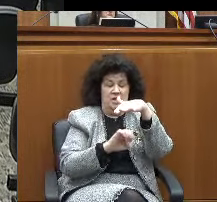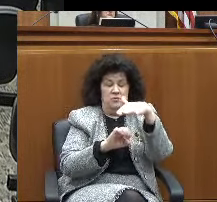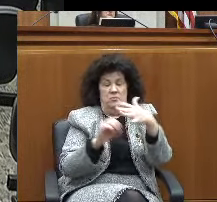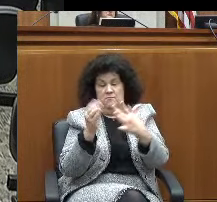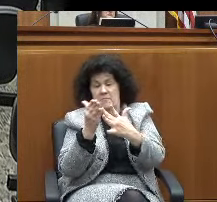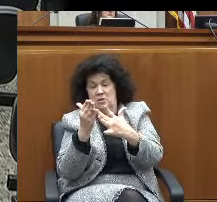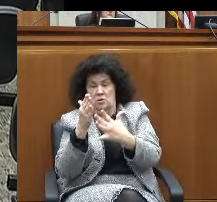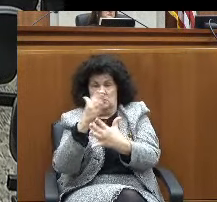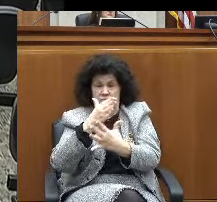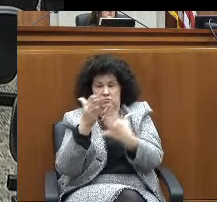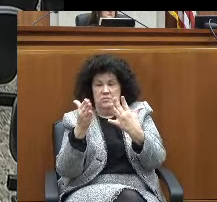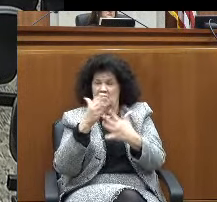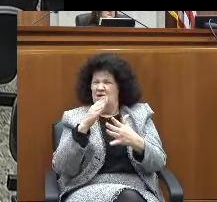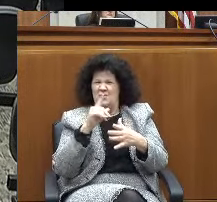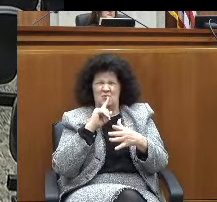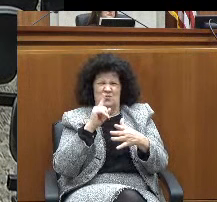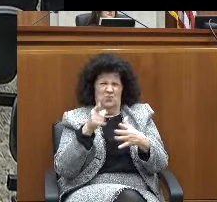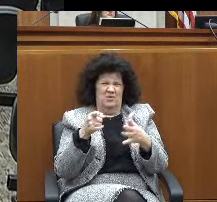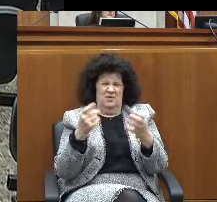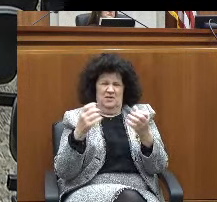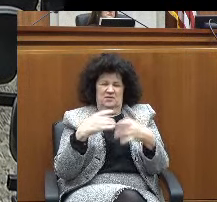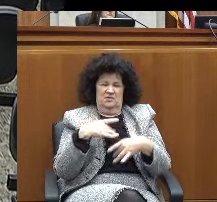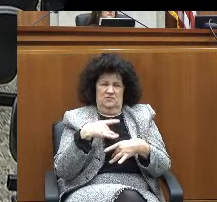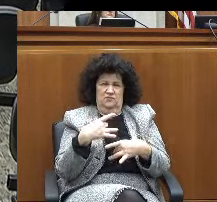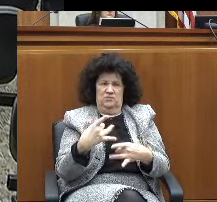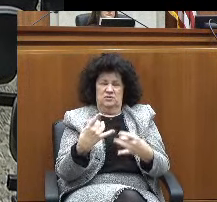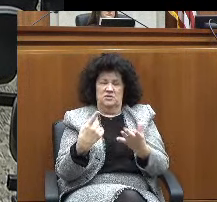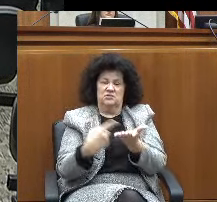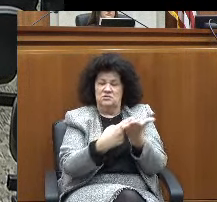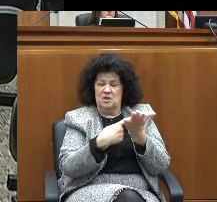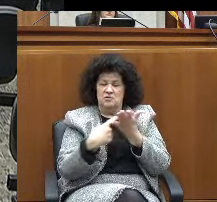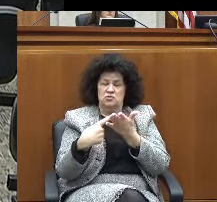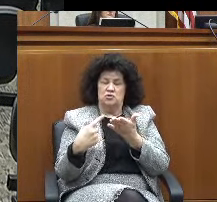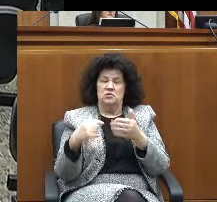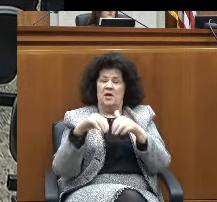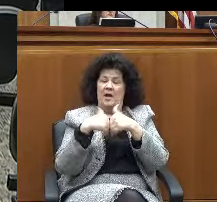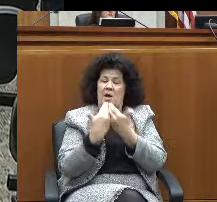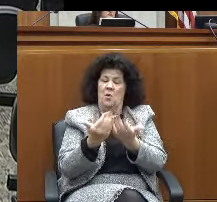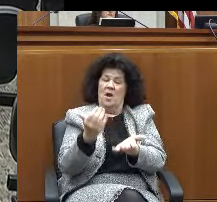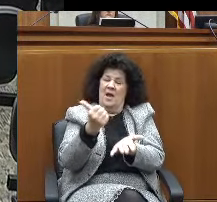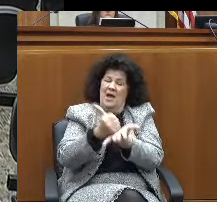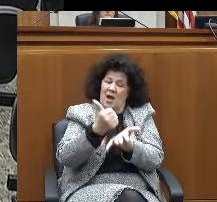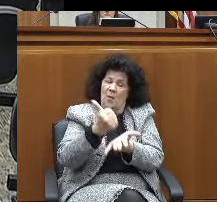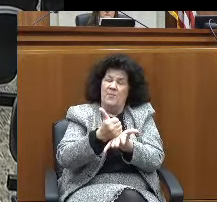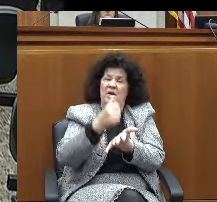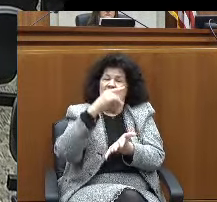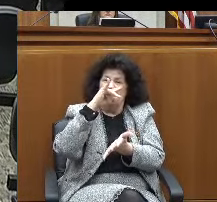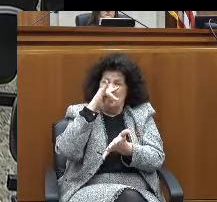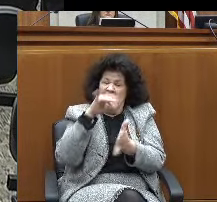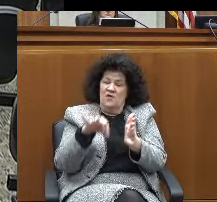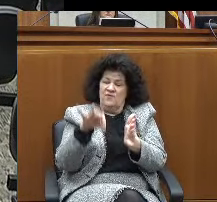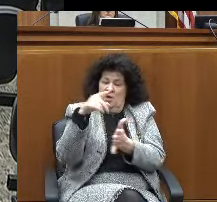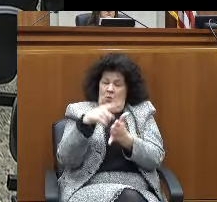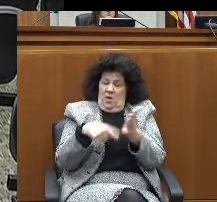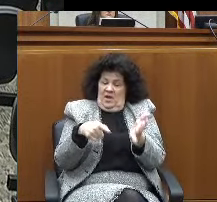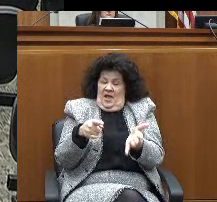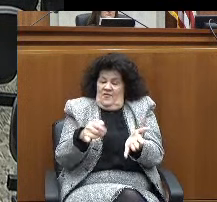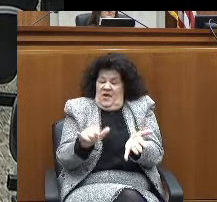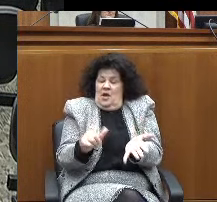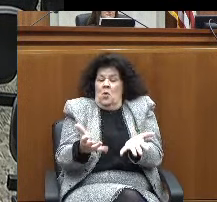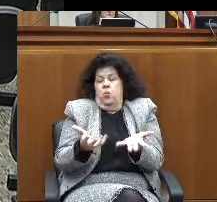to some really interesting discussions across the board of how we develop, how we help a kid find out what they want to do